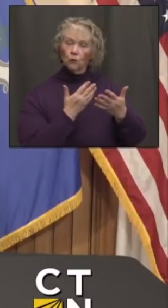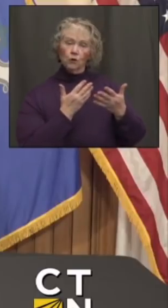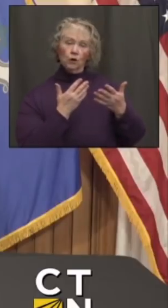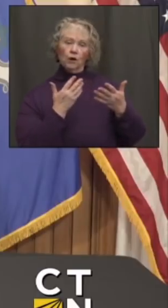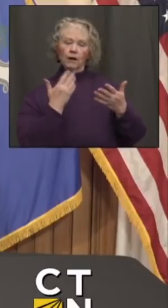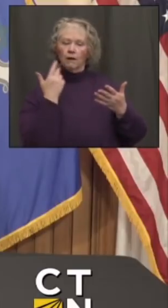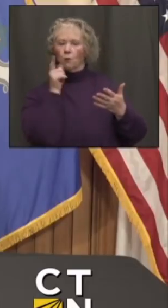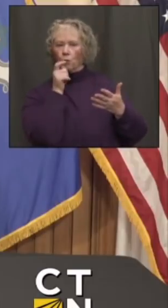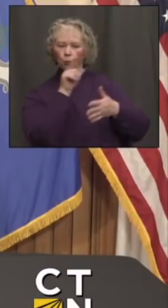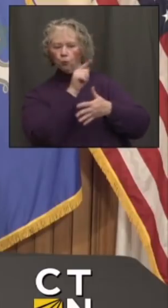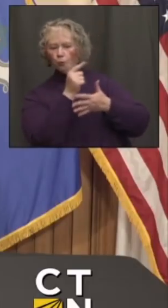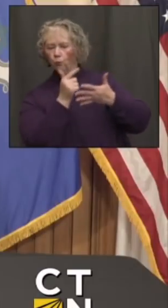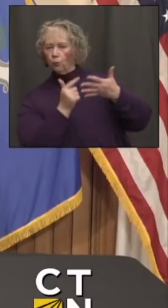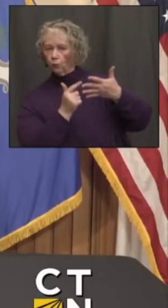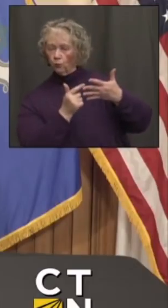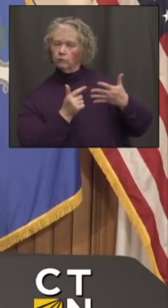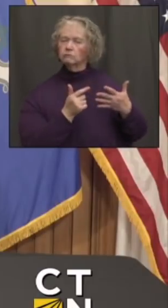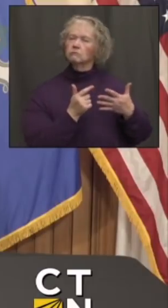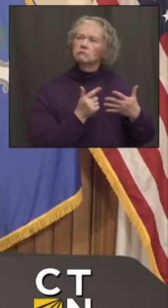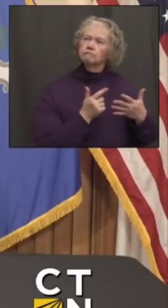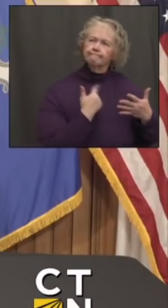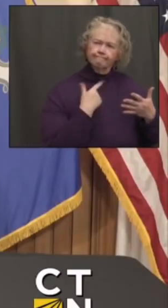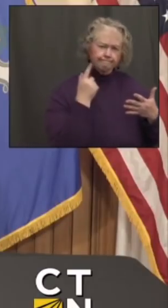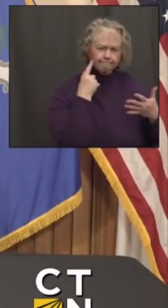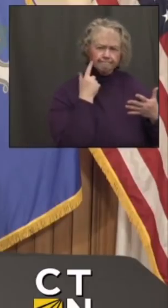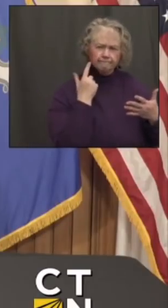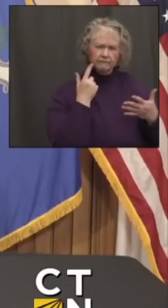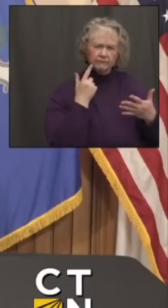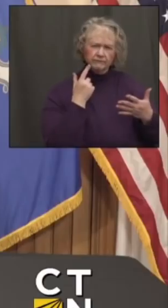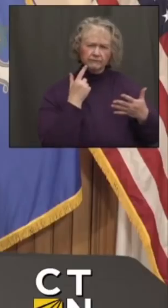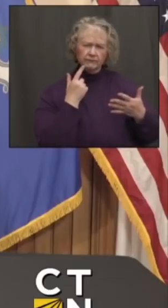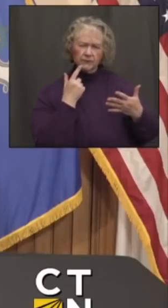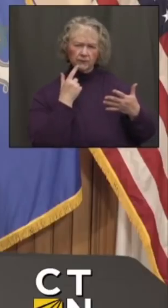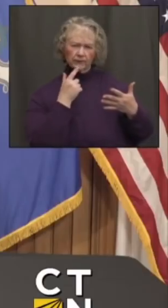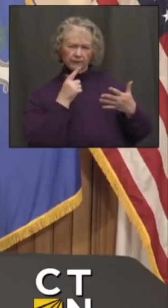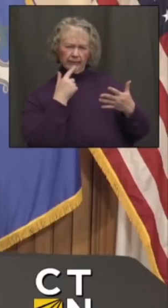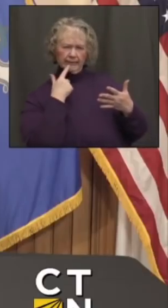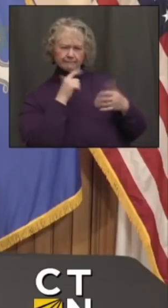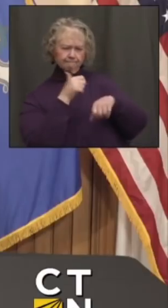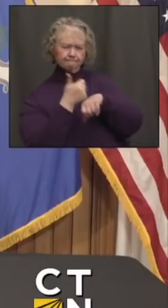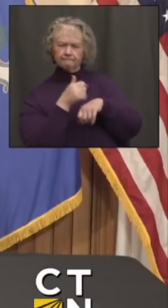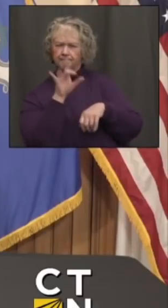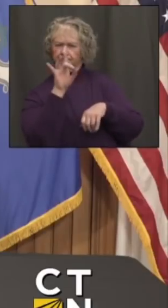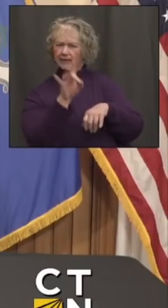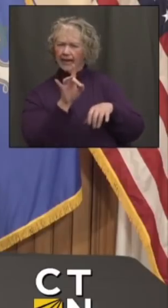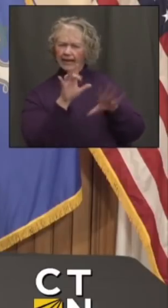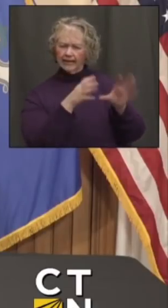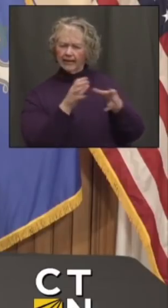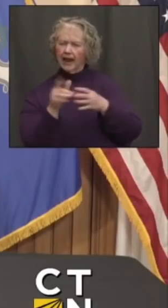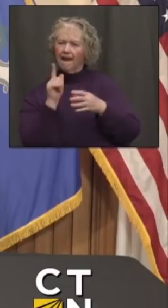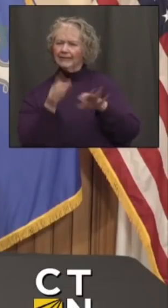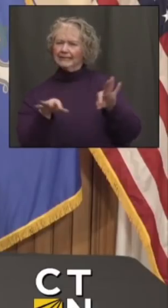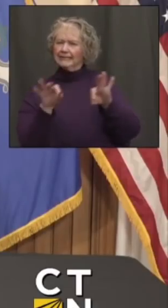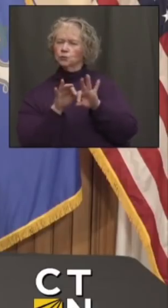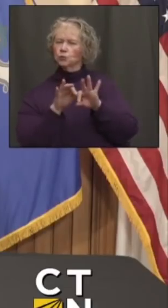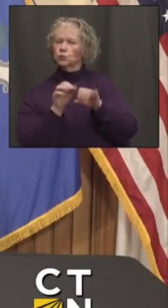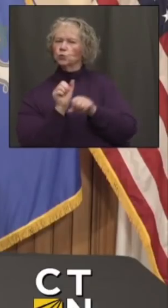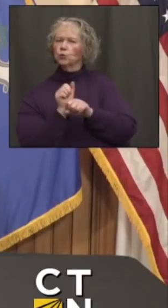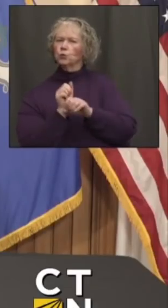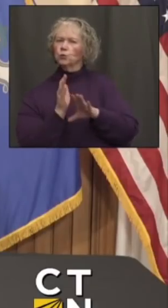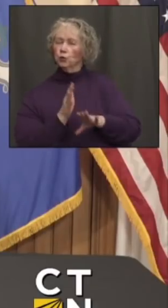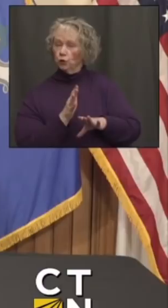will the governor's COVID-19 vaccine advisory group be making a recommendation to the governor before